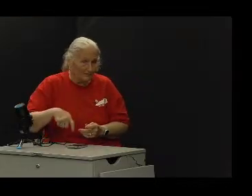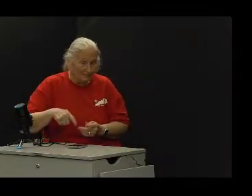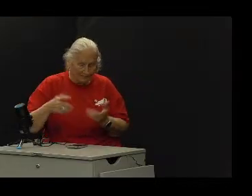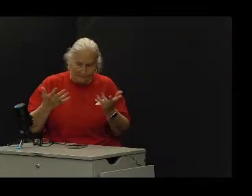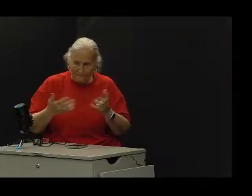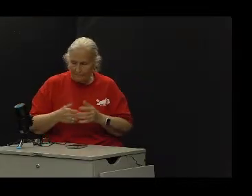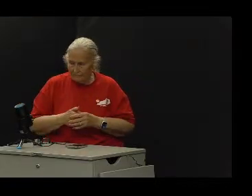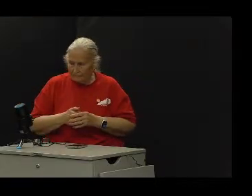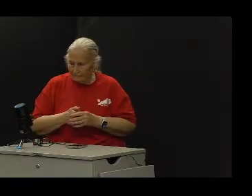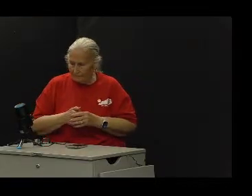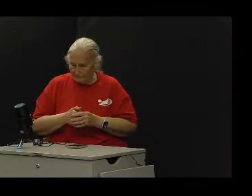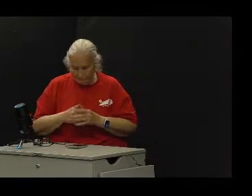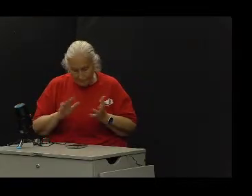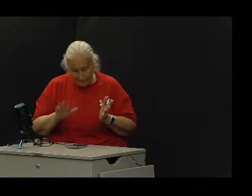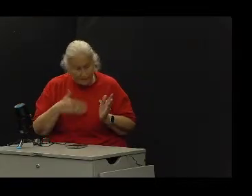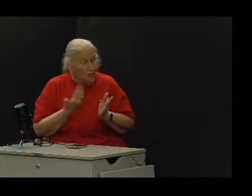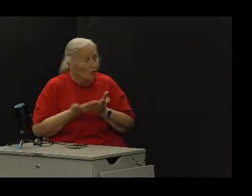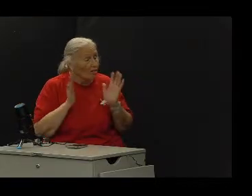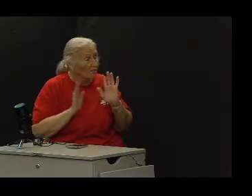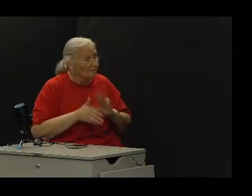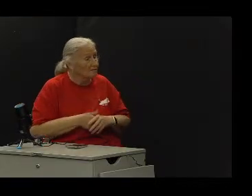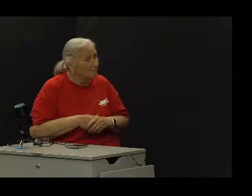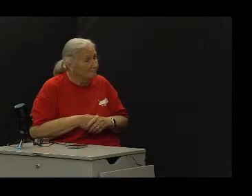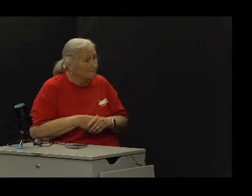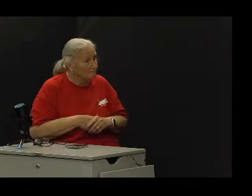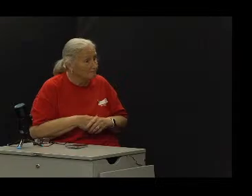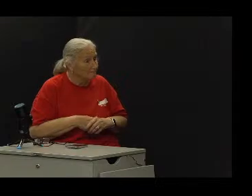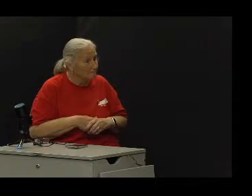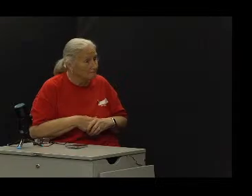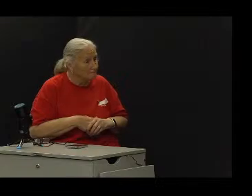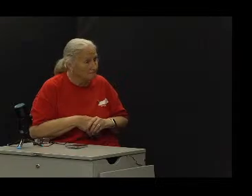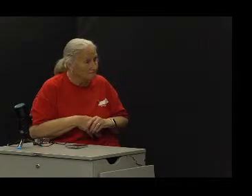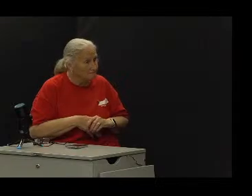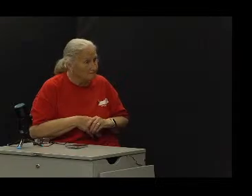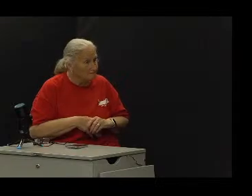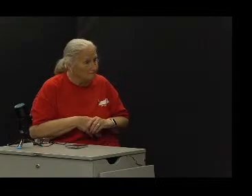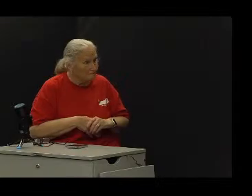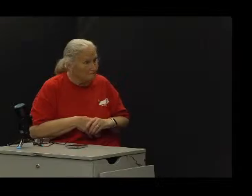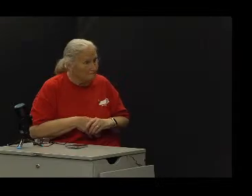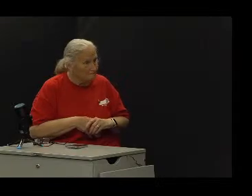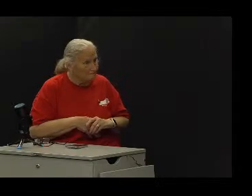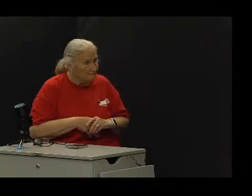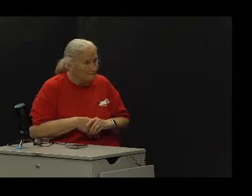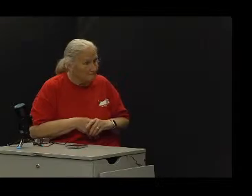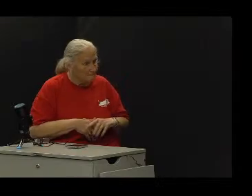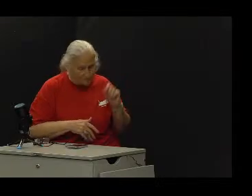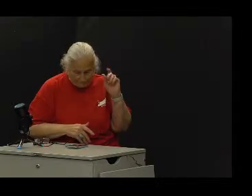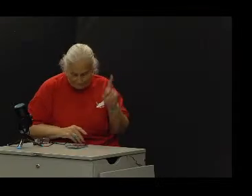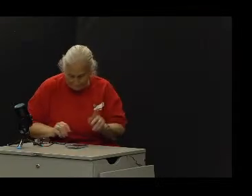can meet and schedule their next meetings. So I believe that's all.